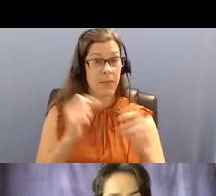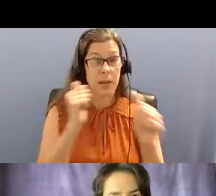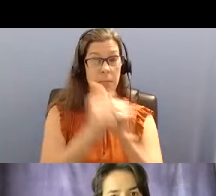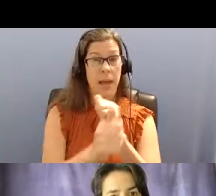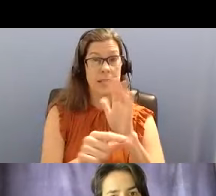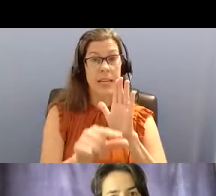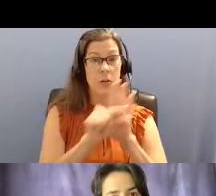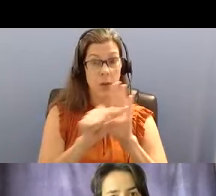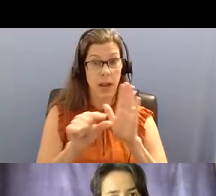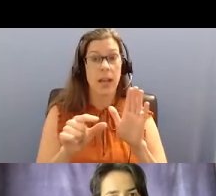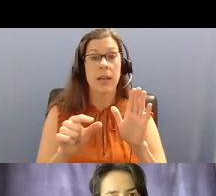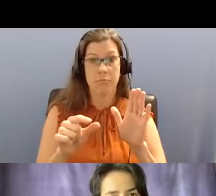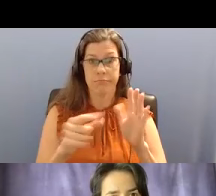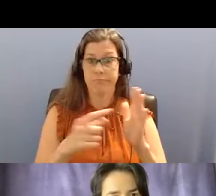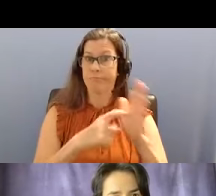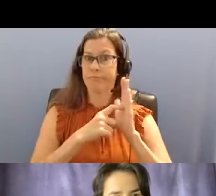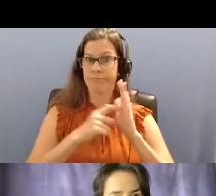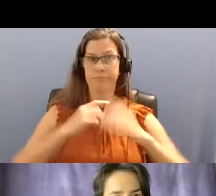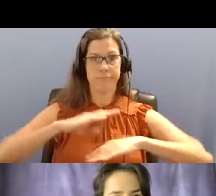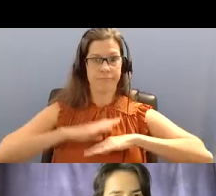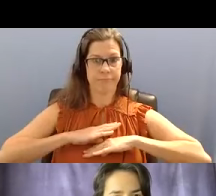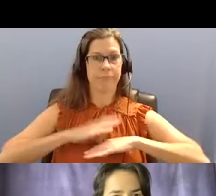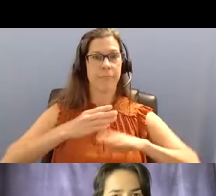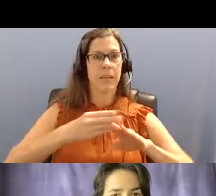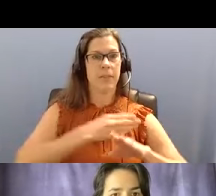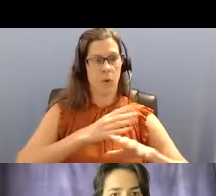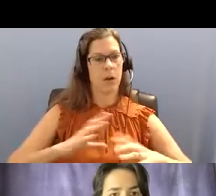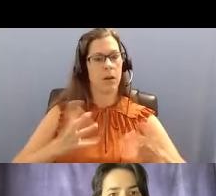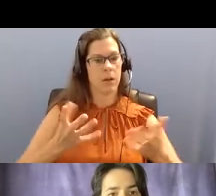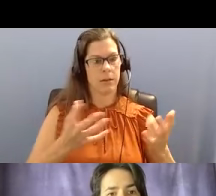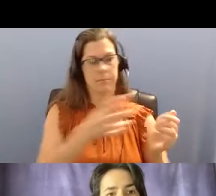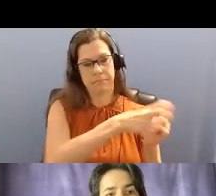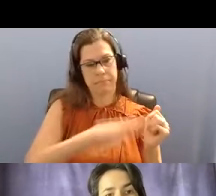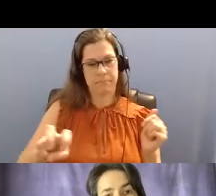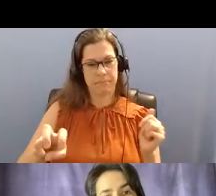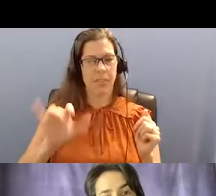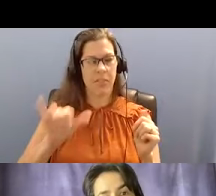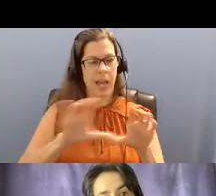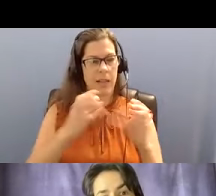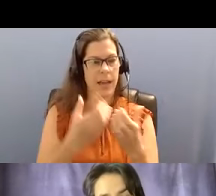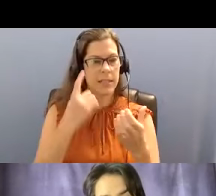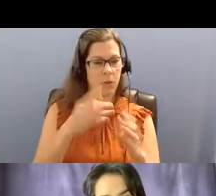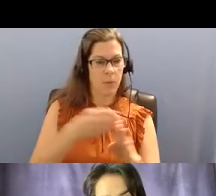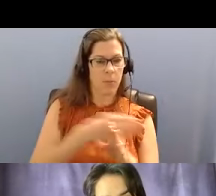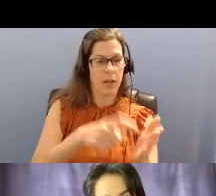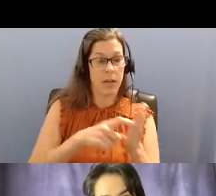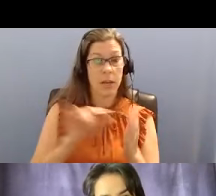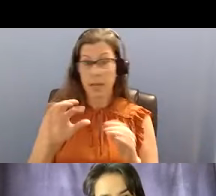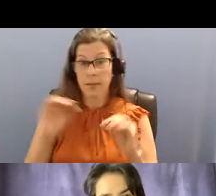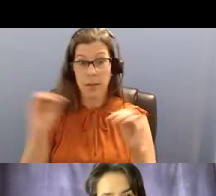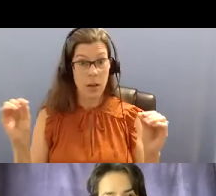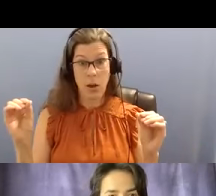with those to get that prerequisite taken care of. And then if you don't have